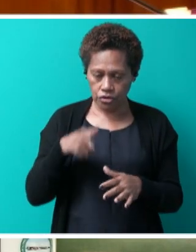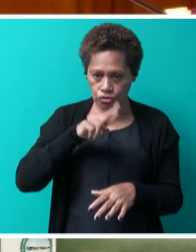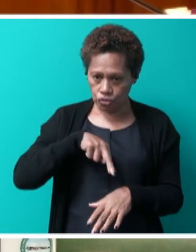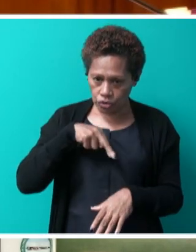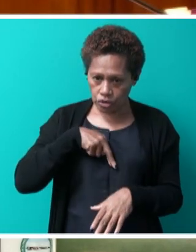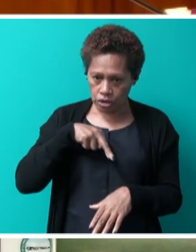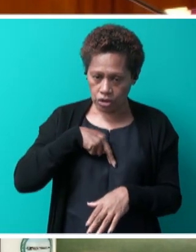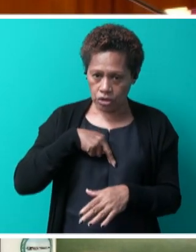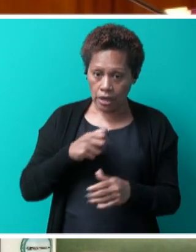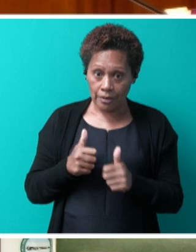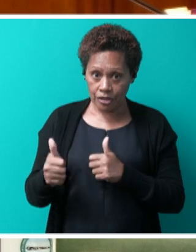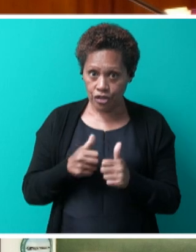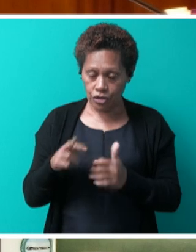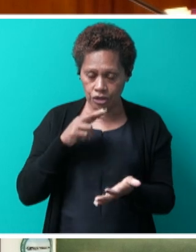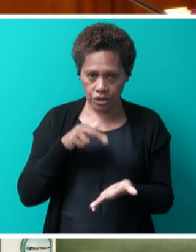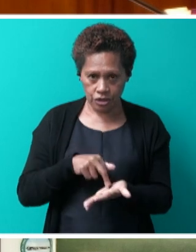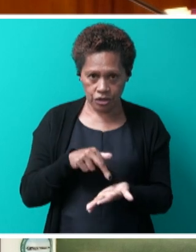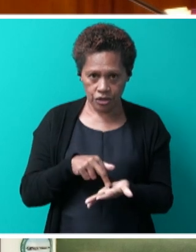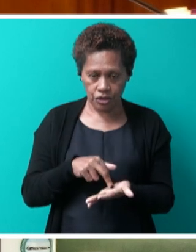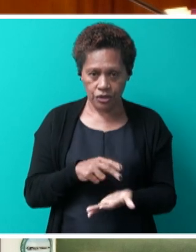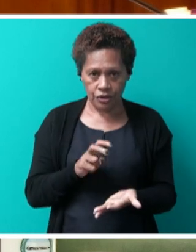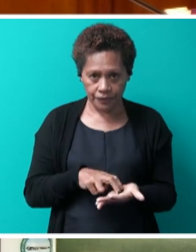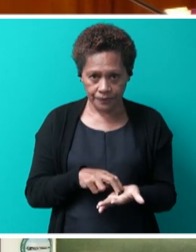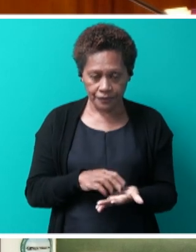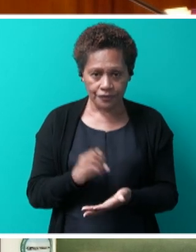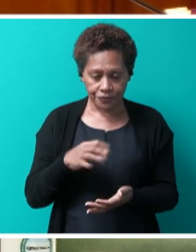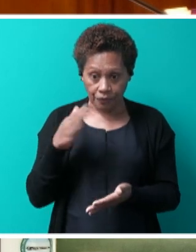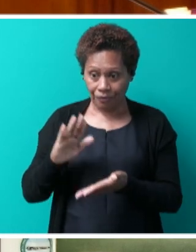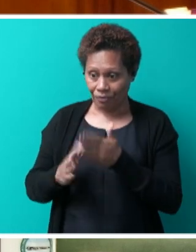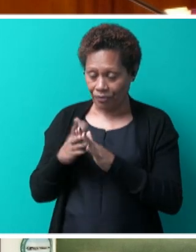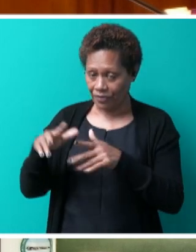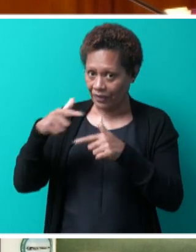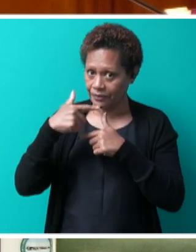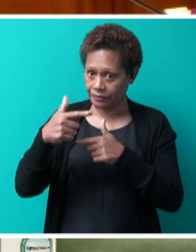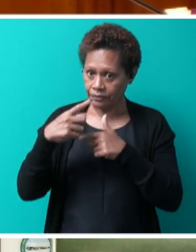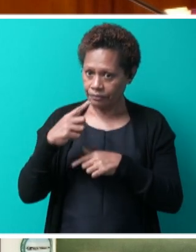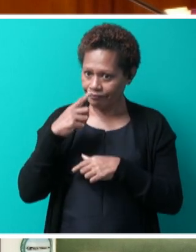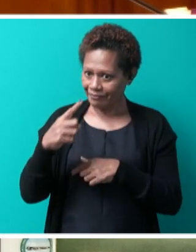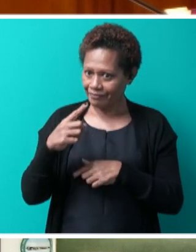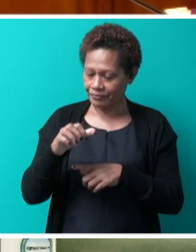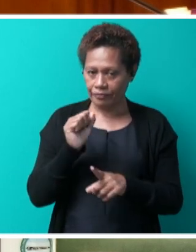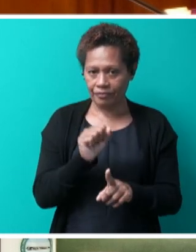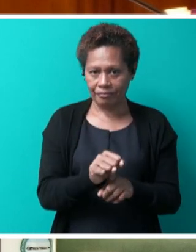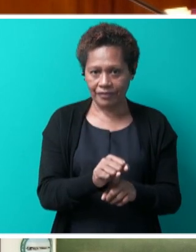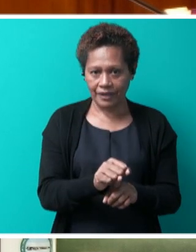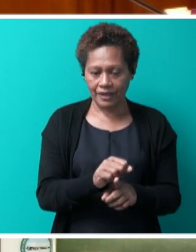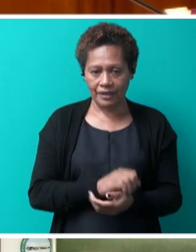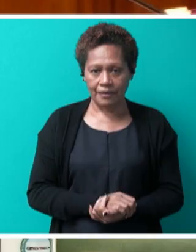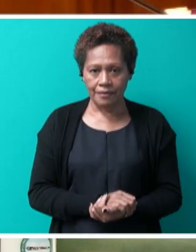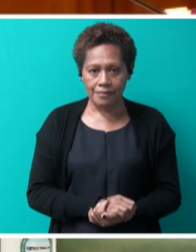registration. Madam Deputy Speaker, at the community level, we continue to see real impact. At